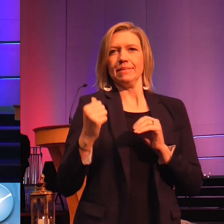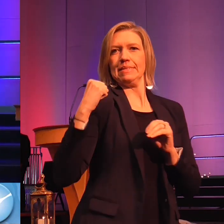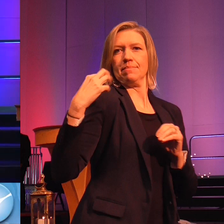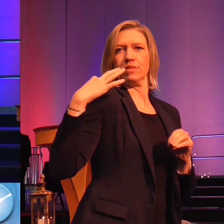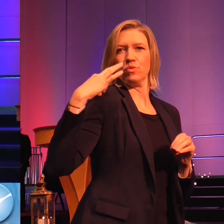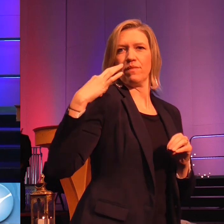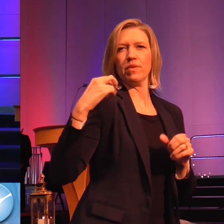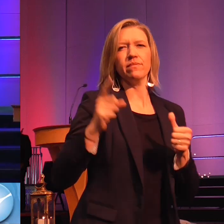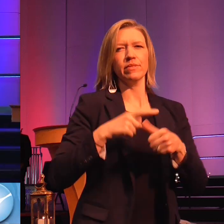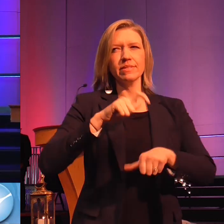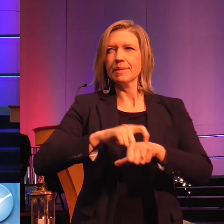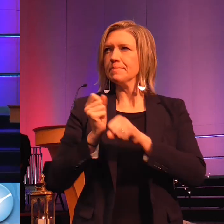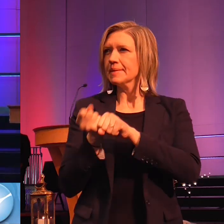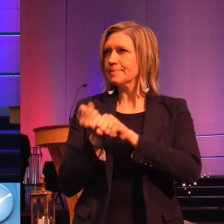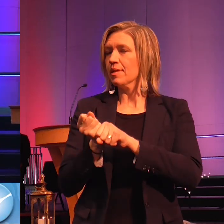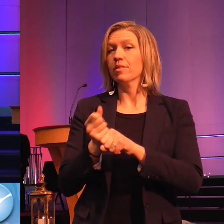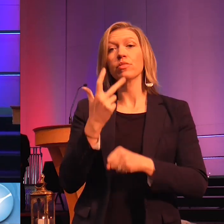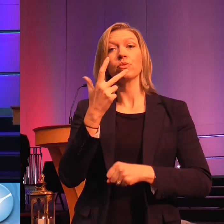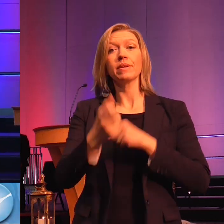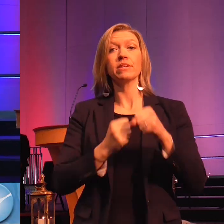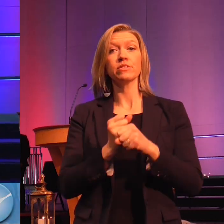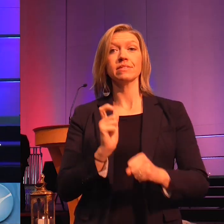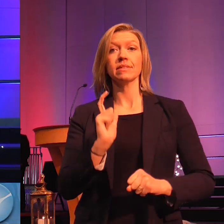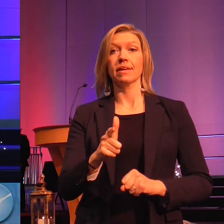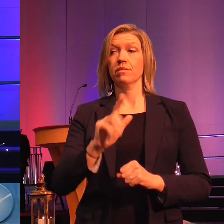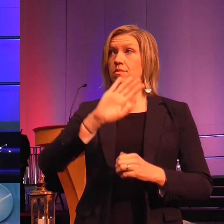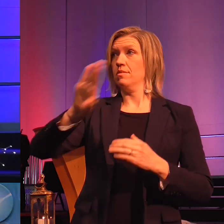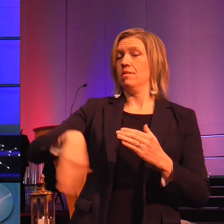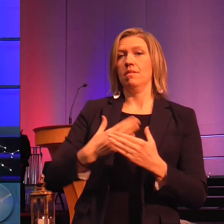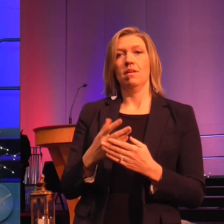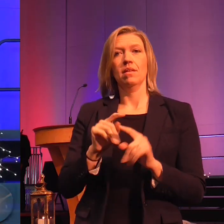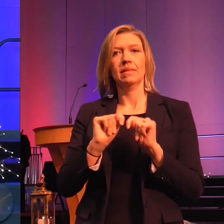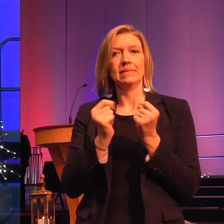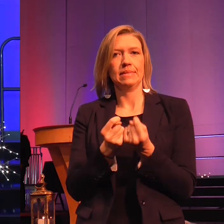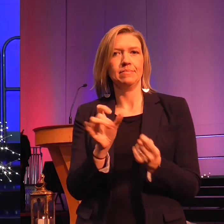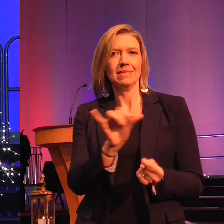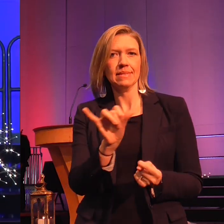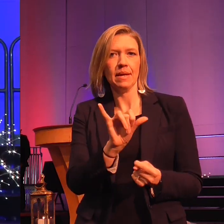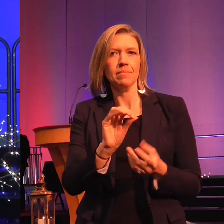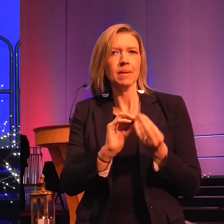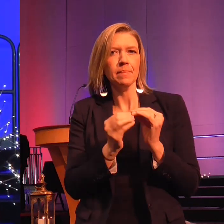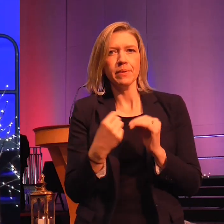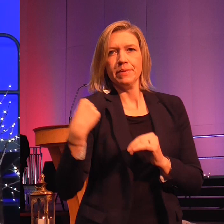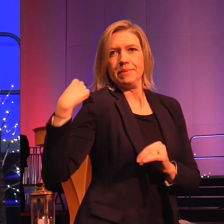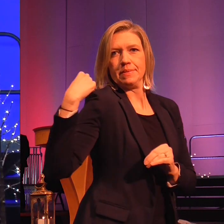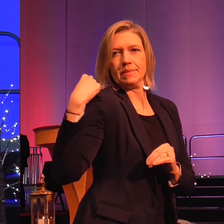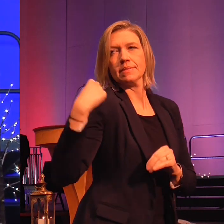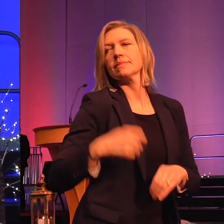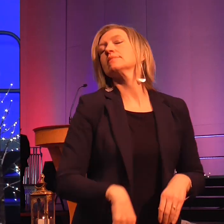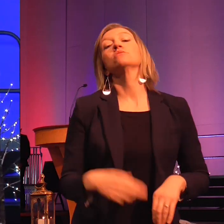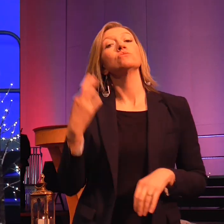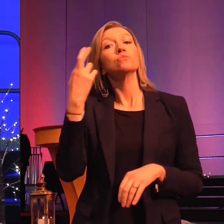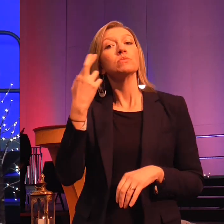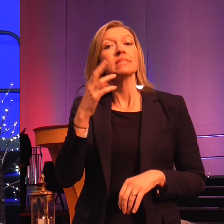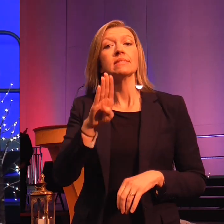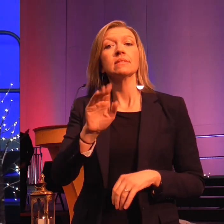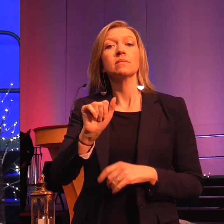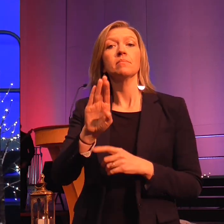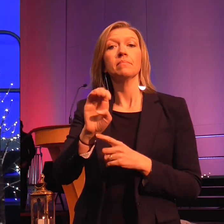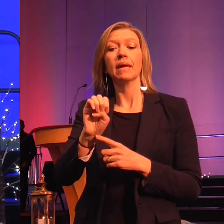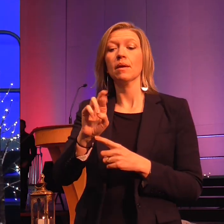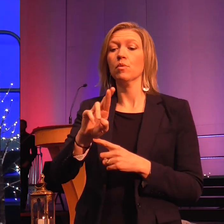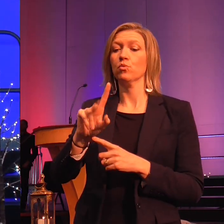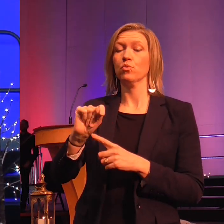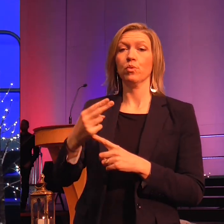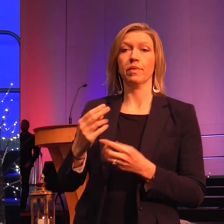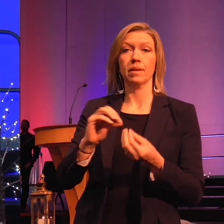baseball. 3 years later, all the teams had done that. And the reason that Babe Ruth is number three and Lou